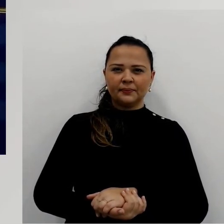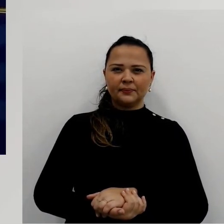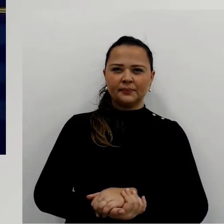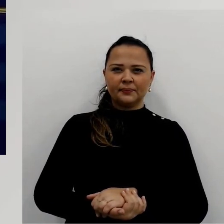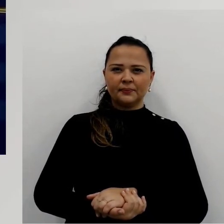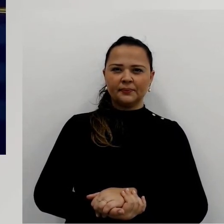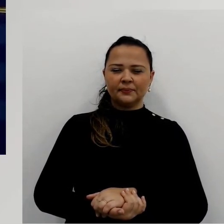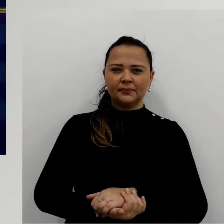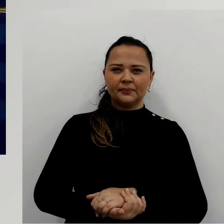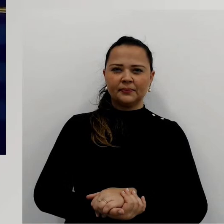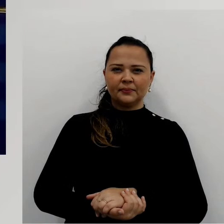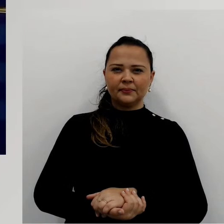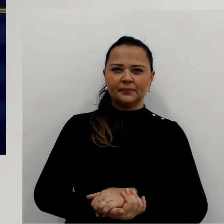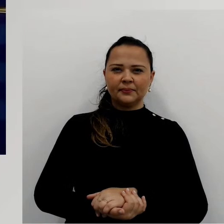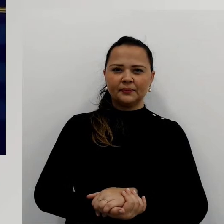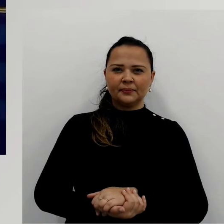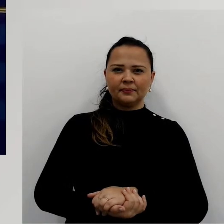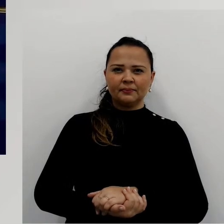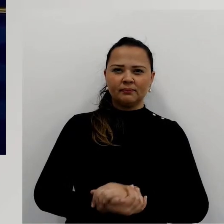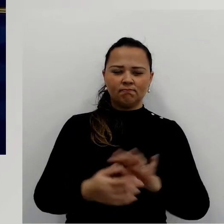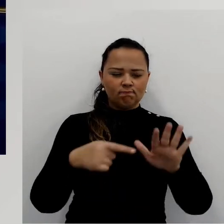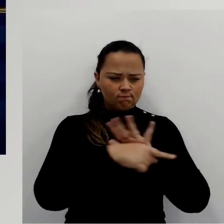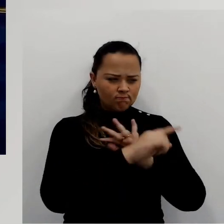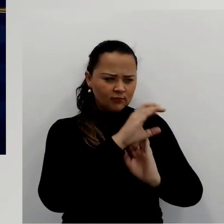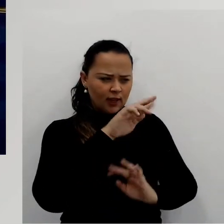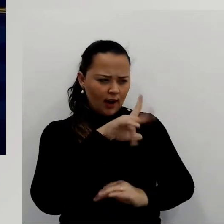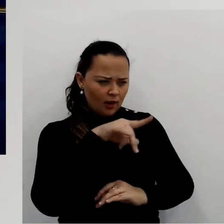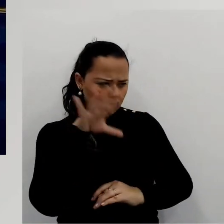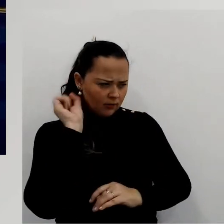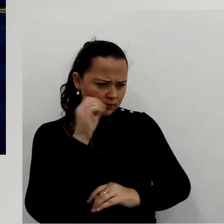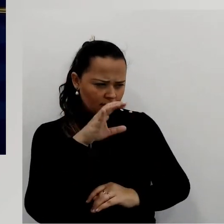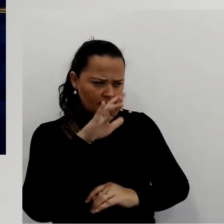Carla, can you ask in English?